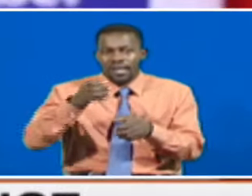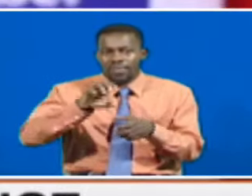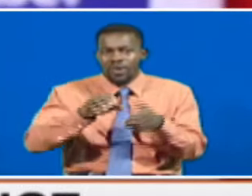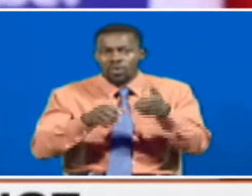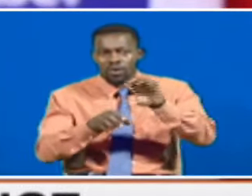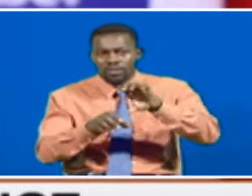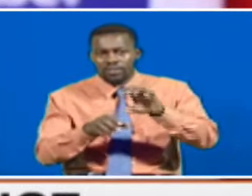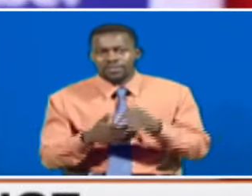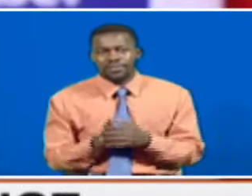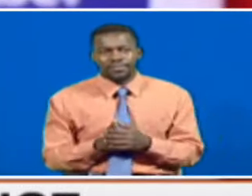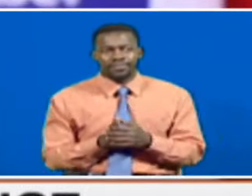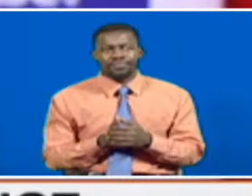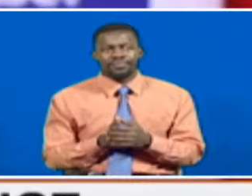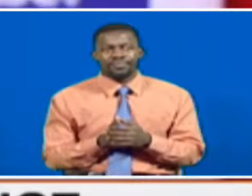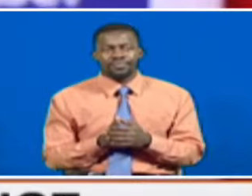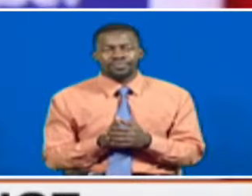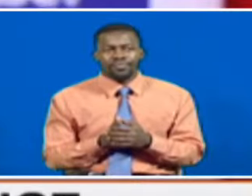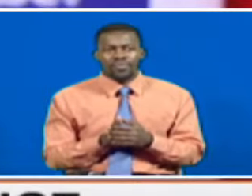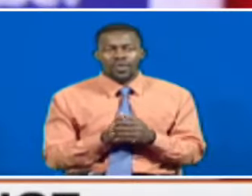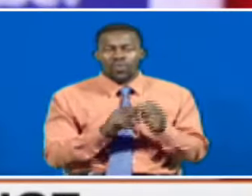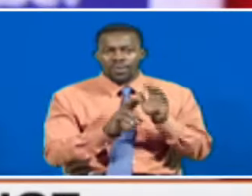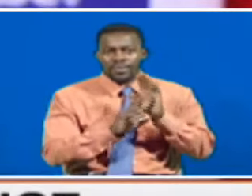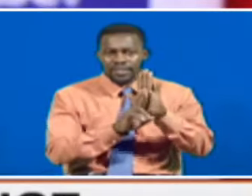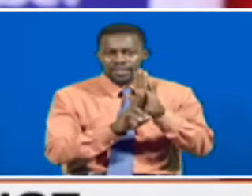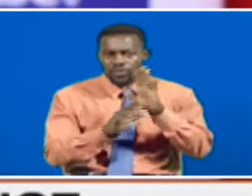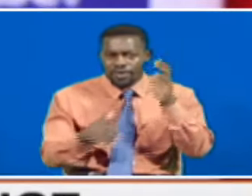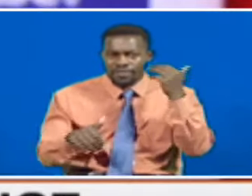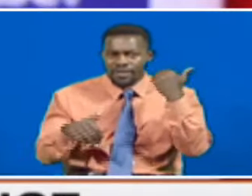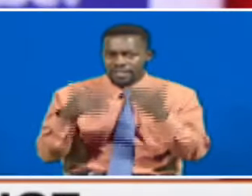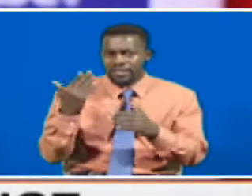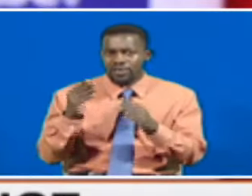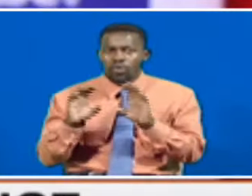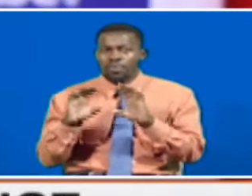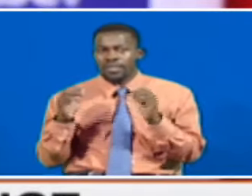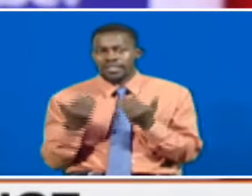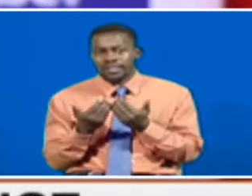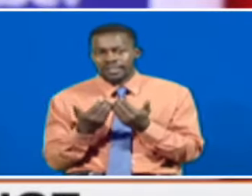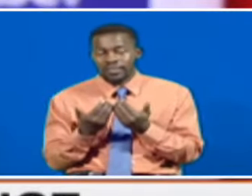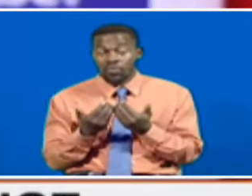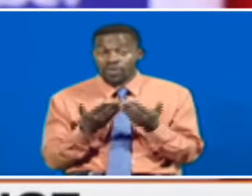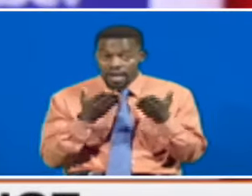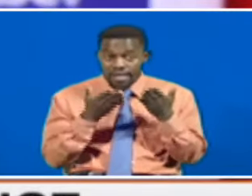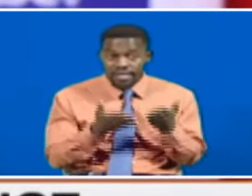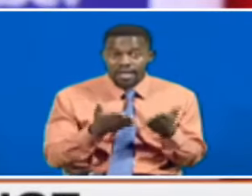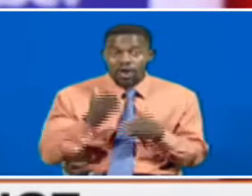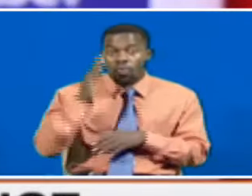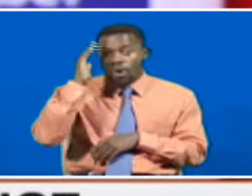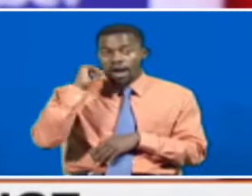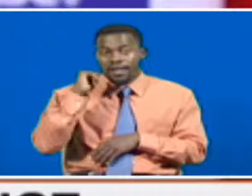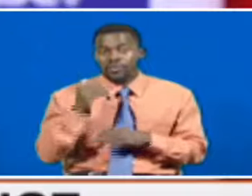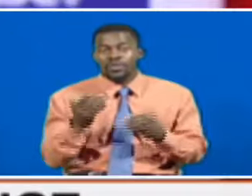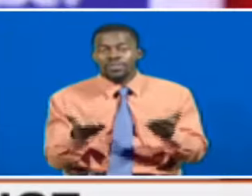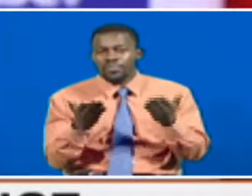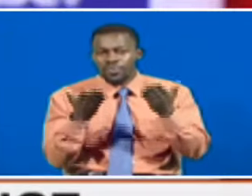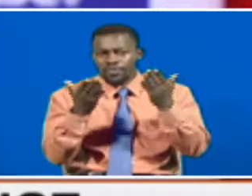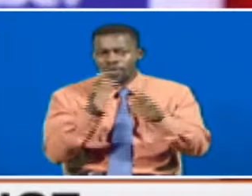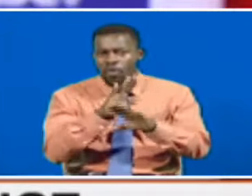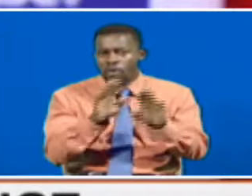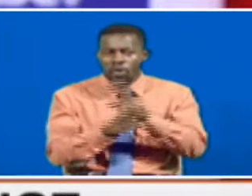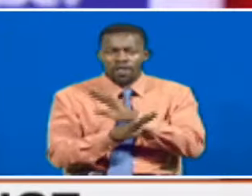sit to represent university sector is here to enhance the whole process